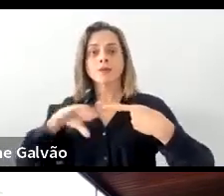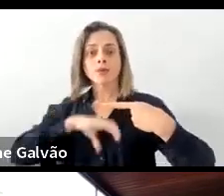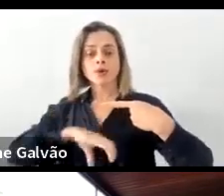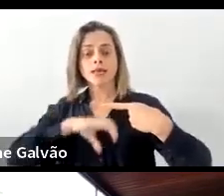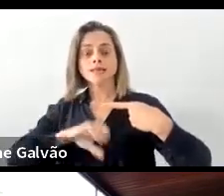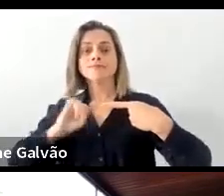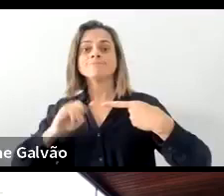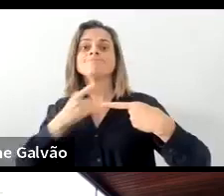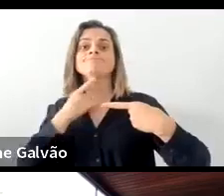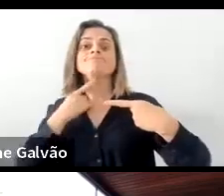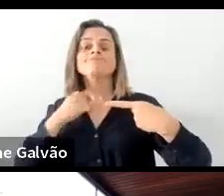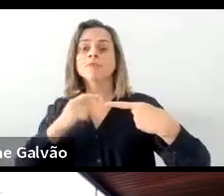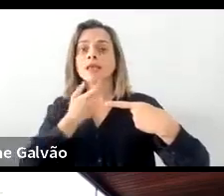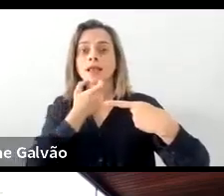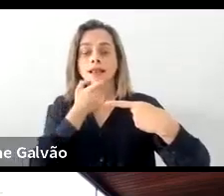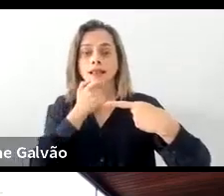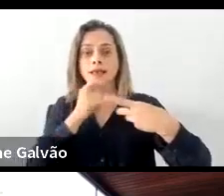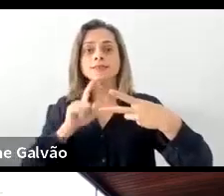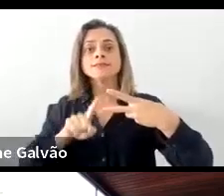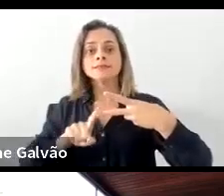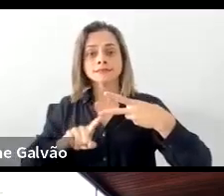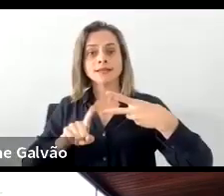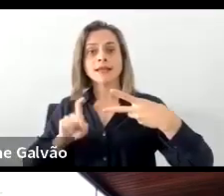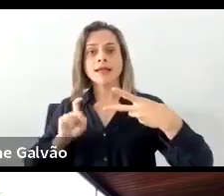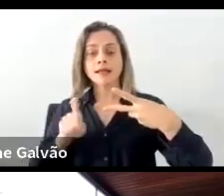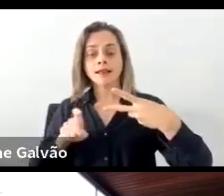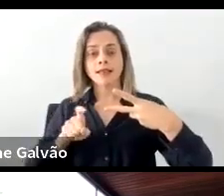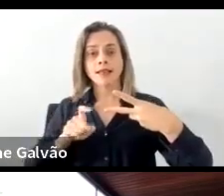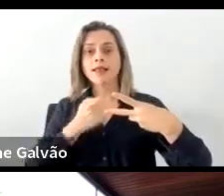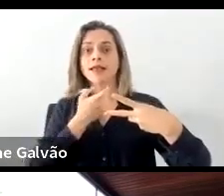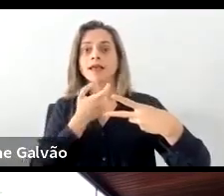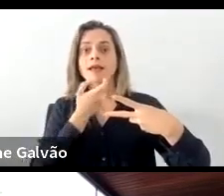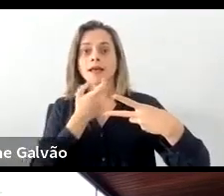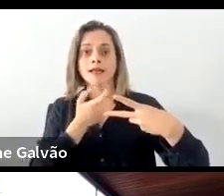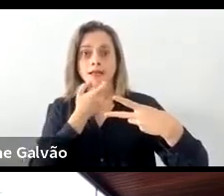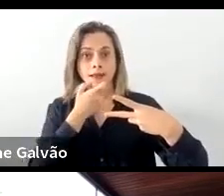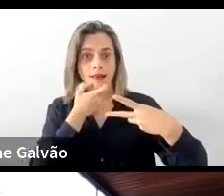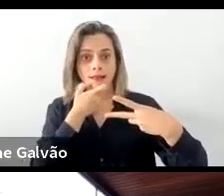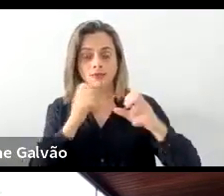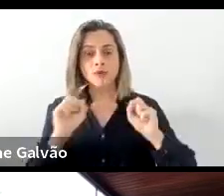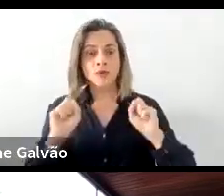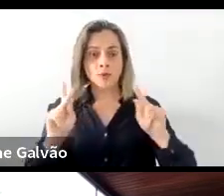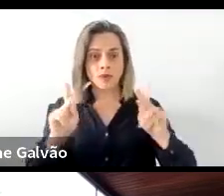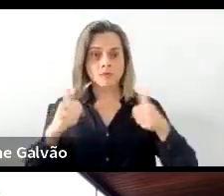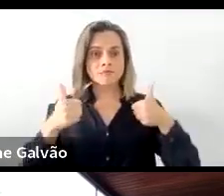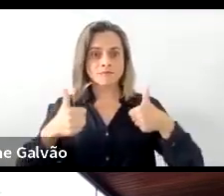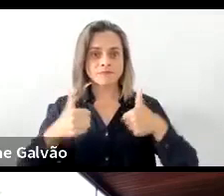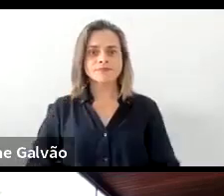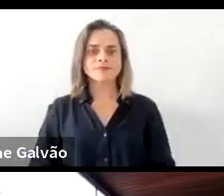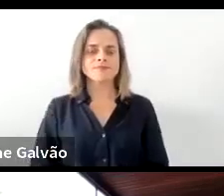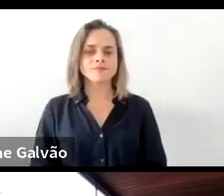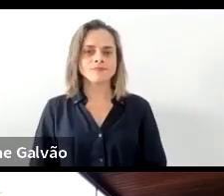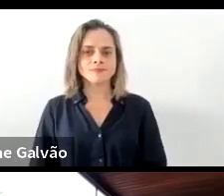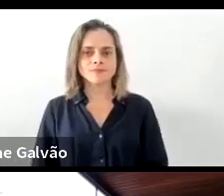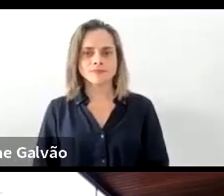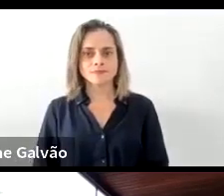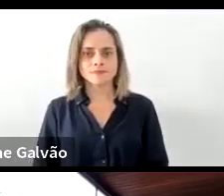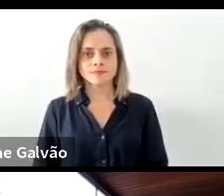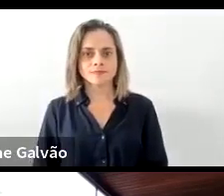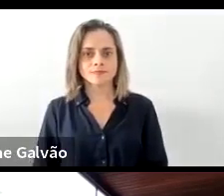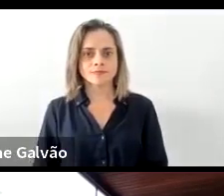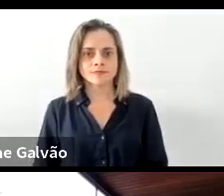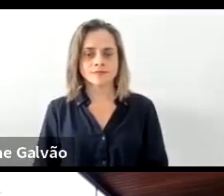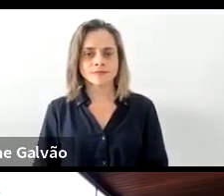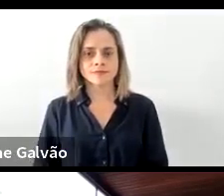speaking Portuguese and you need English, you click on English. Então, gente, na parte de baixo do Zoom, tem